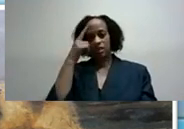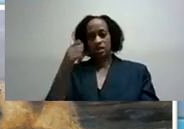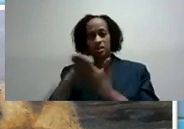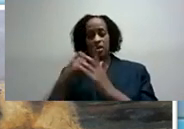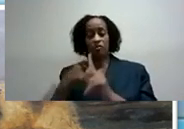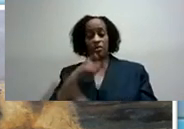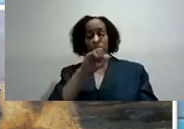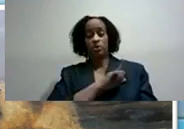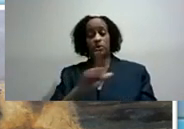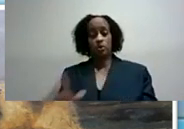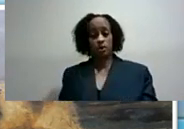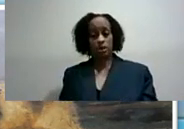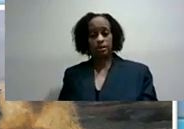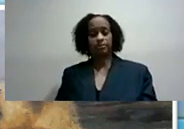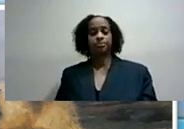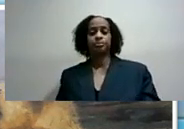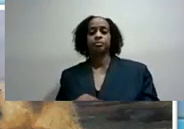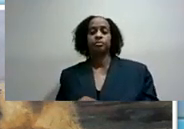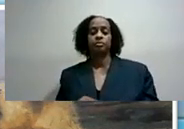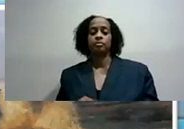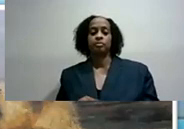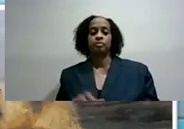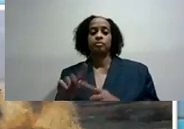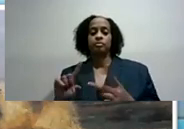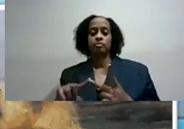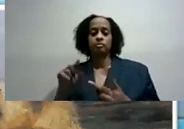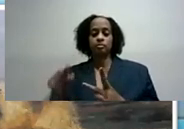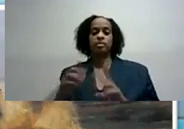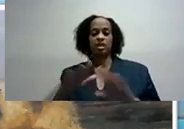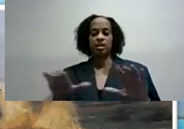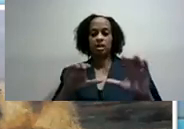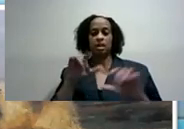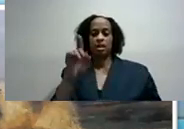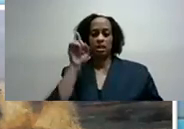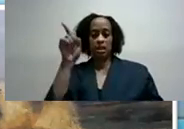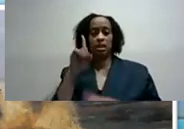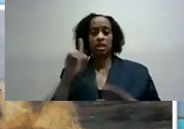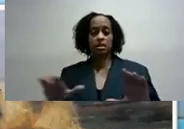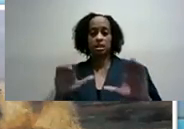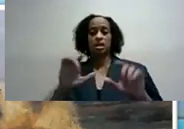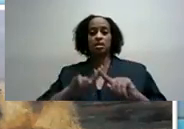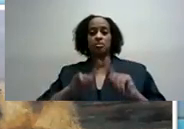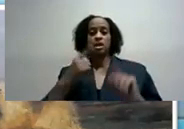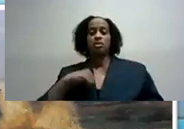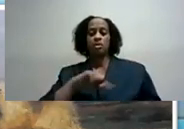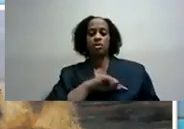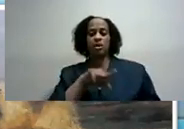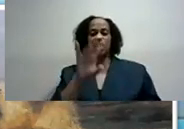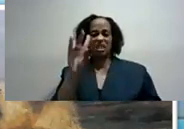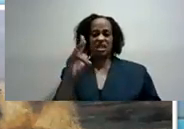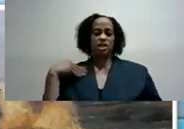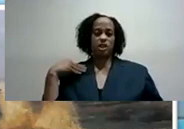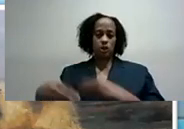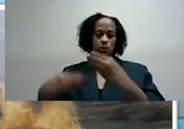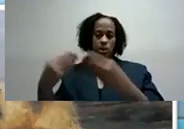Lord in terms of the deed that he has done. But when we get seven generations